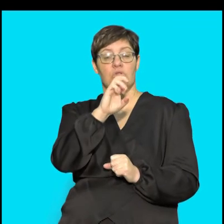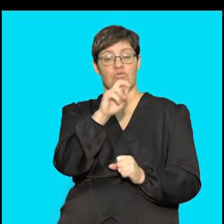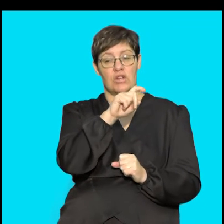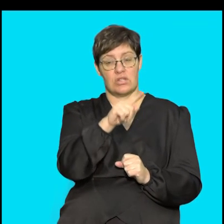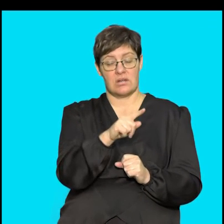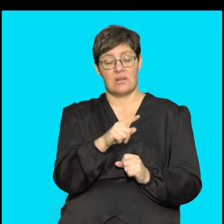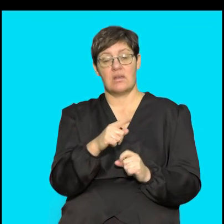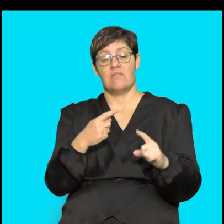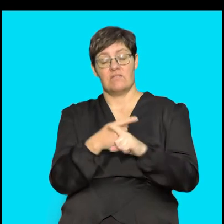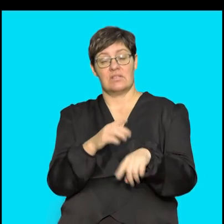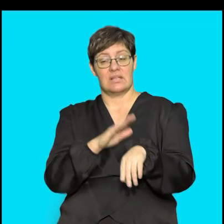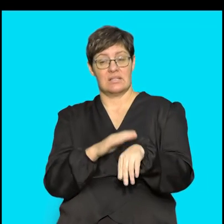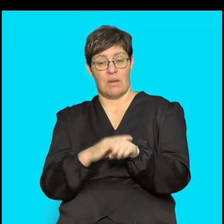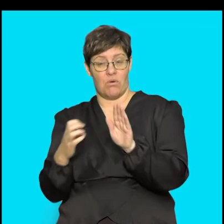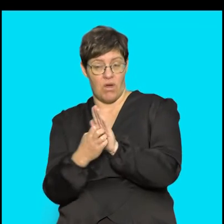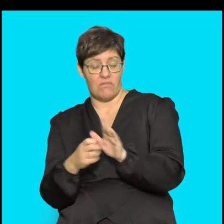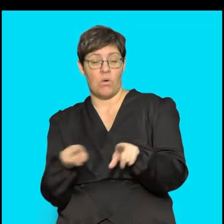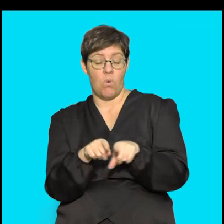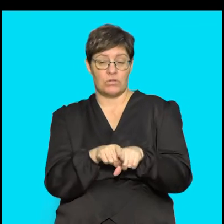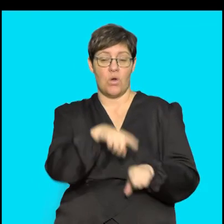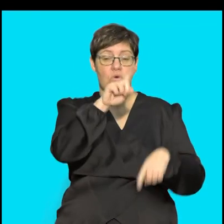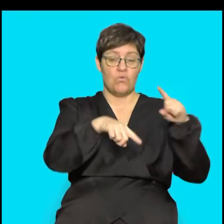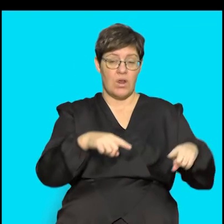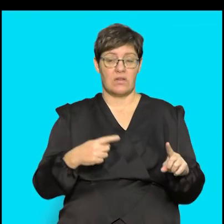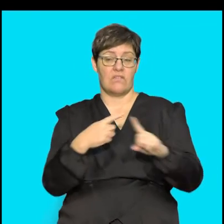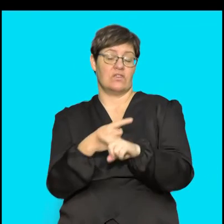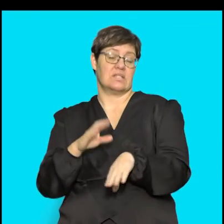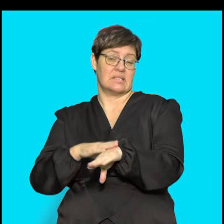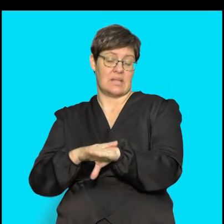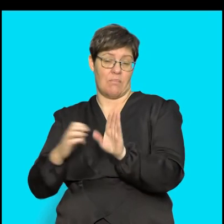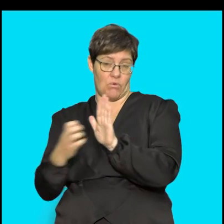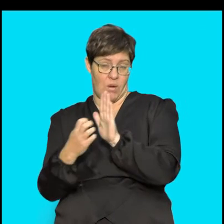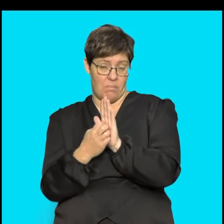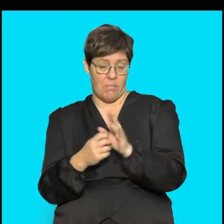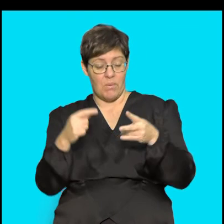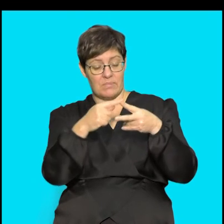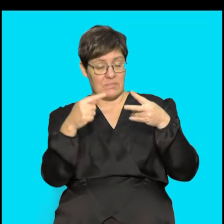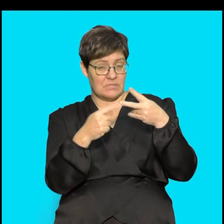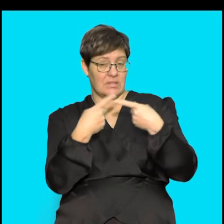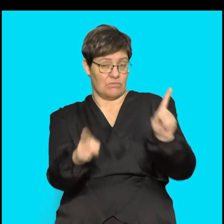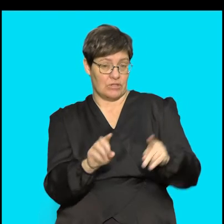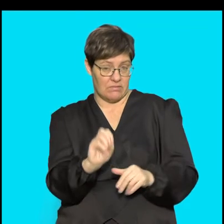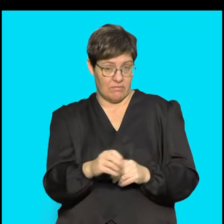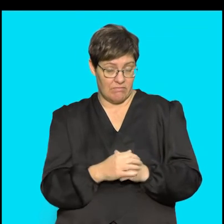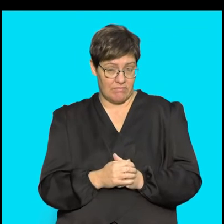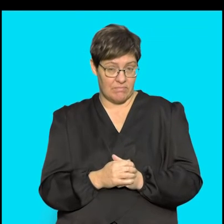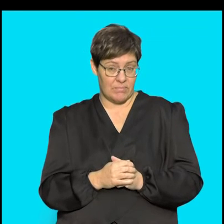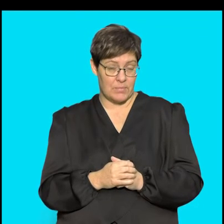the concentration and the rate versus time graphs. Remember, it's 2 different